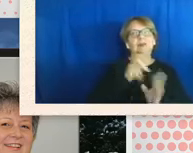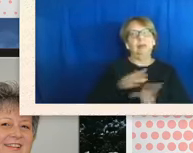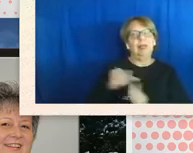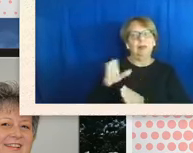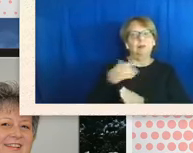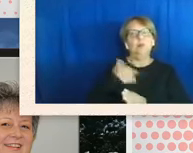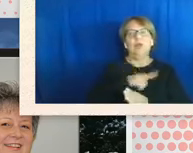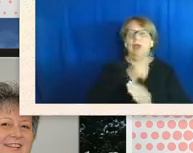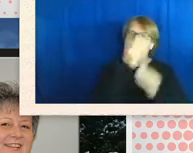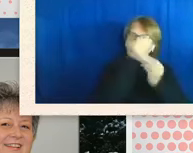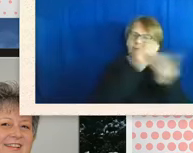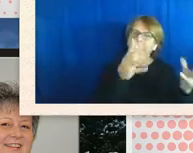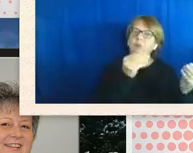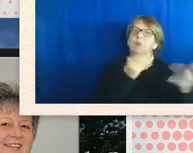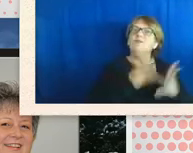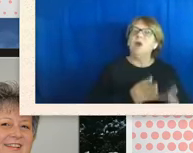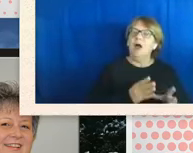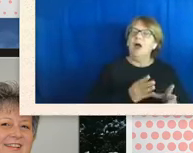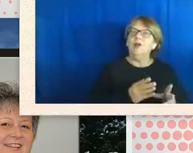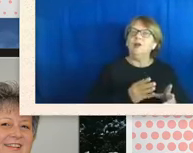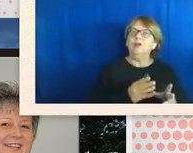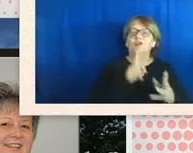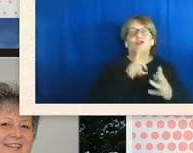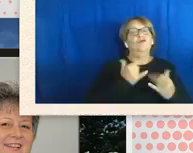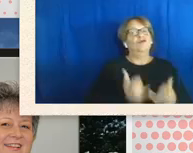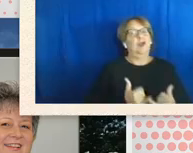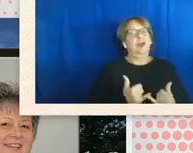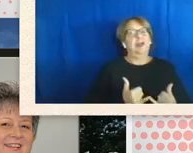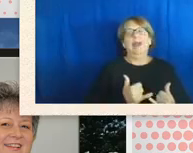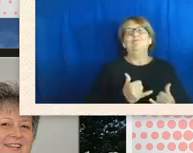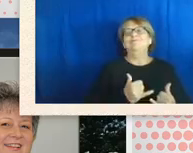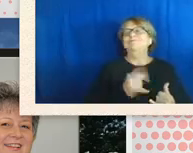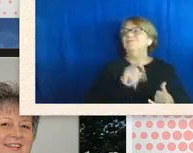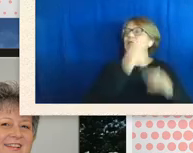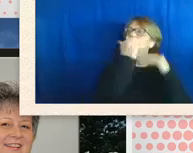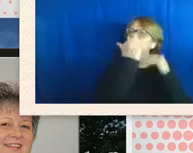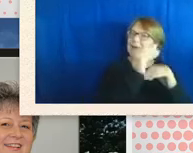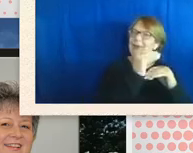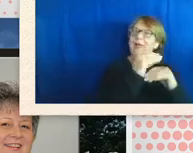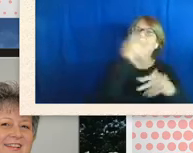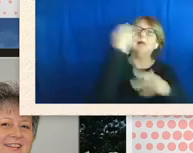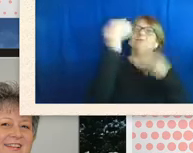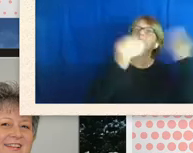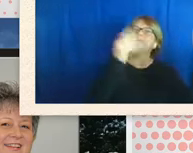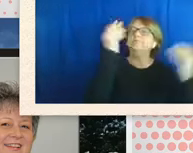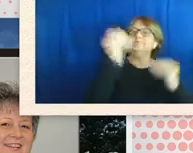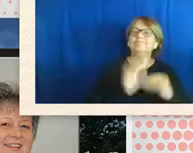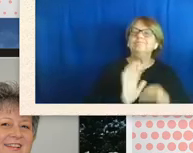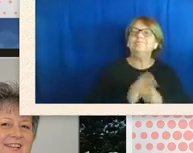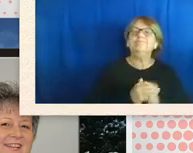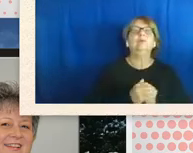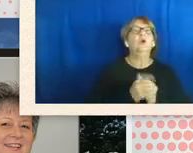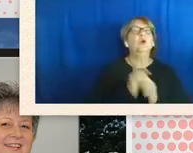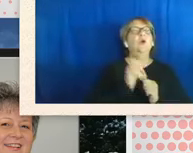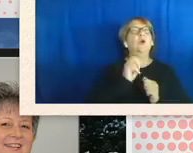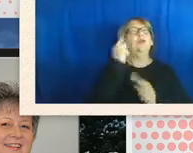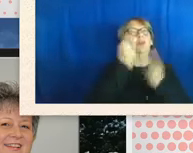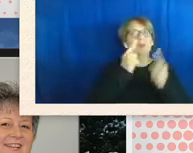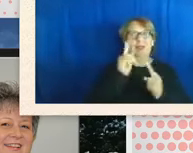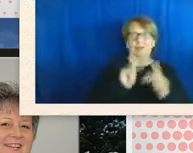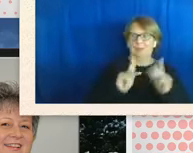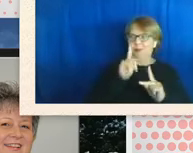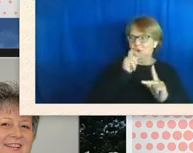right now they really need to limit these outings. When you think about the people that we serve as an